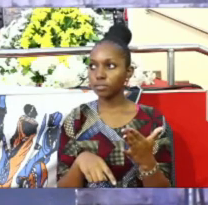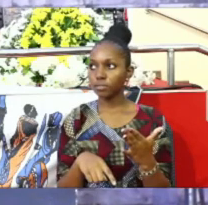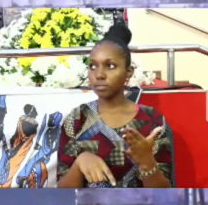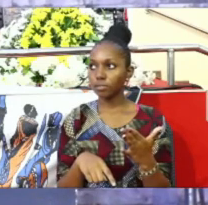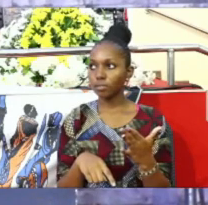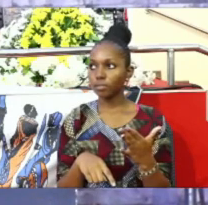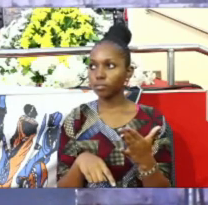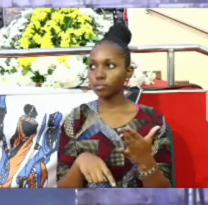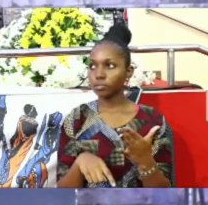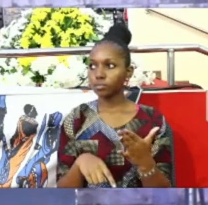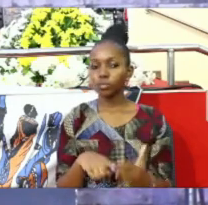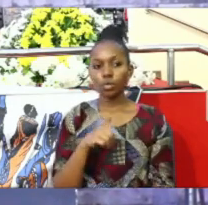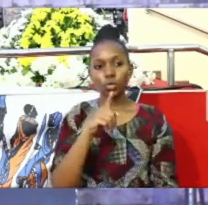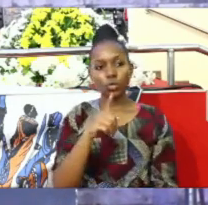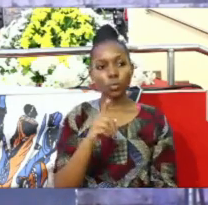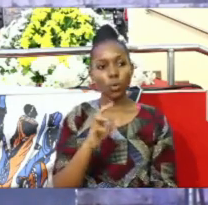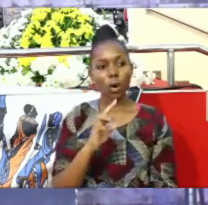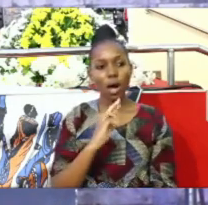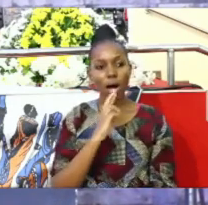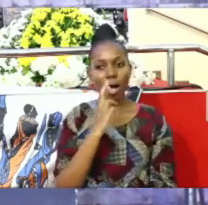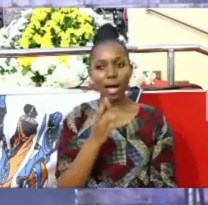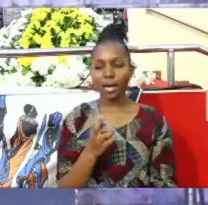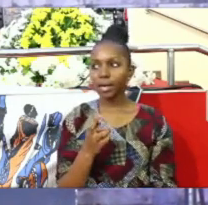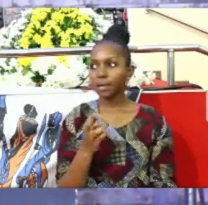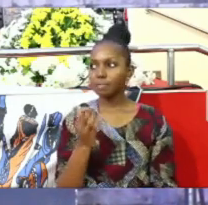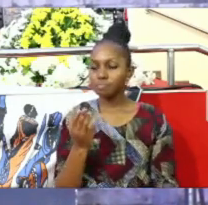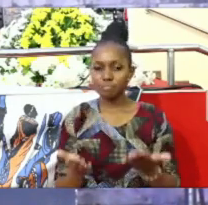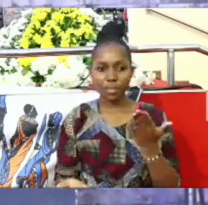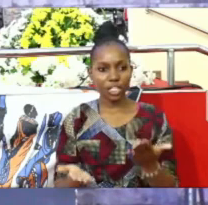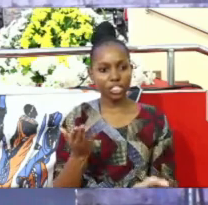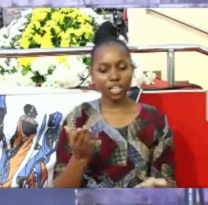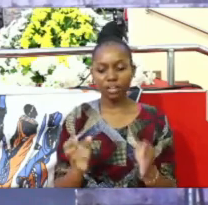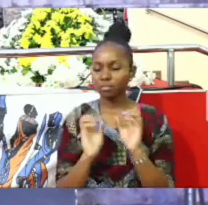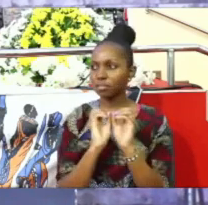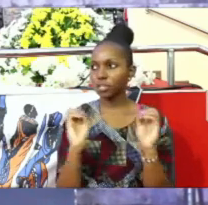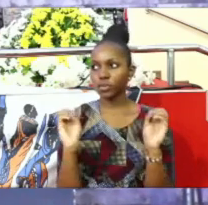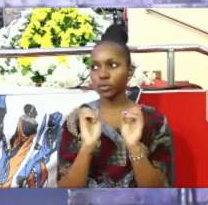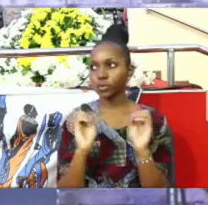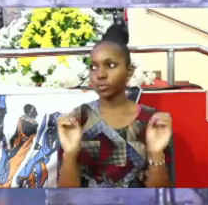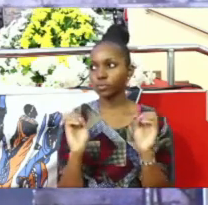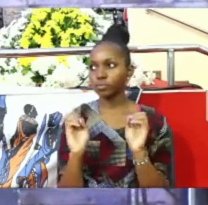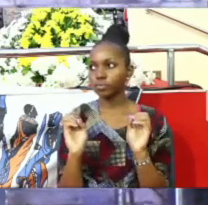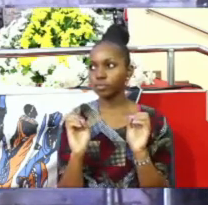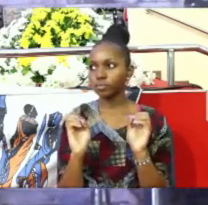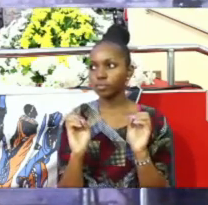unmeasurable. Na mada yangu ni kwamba wewe hauwezi pimika. You